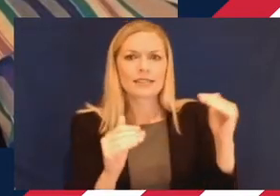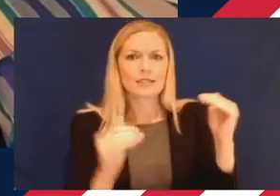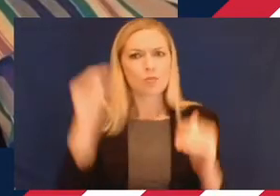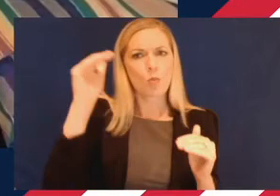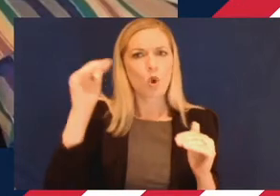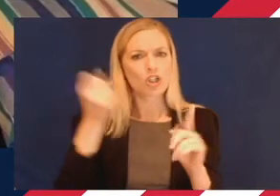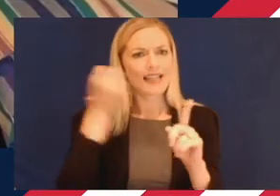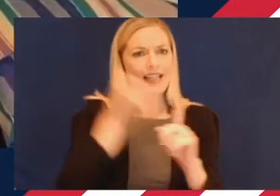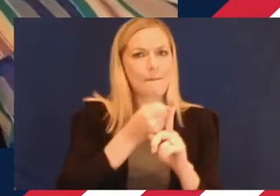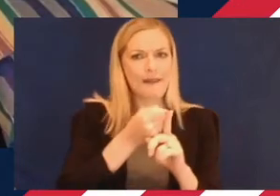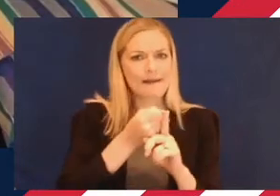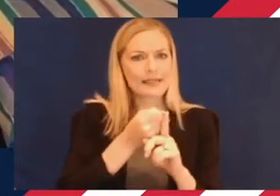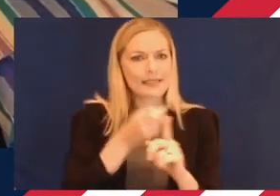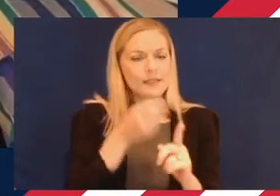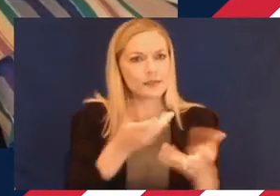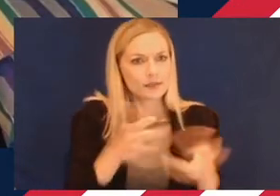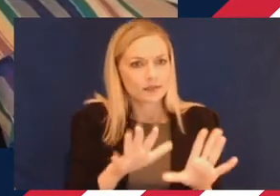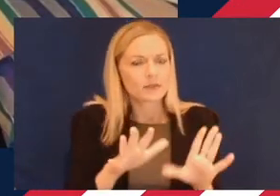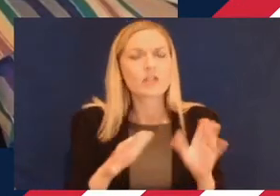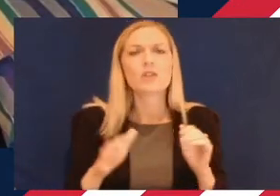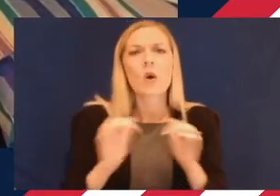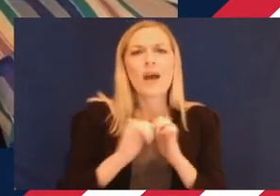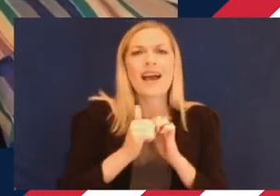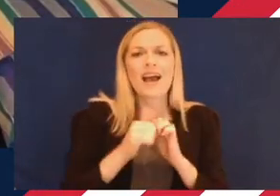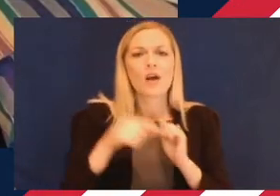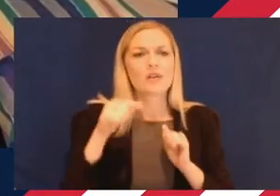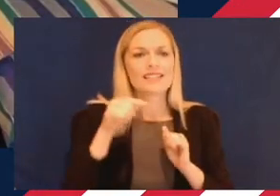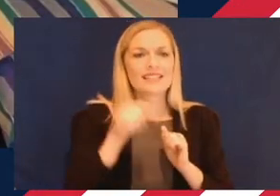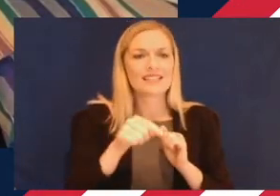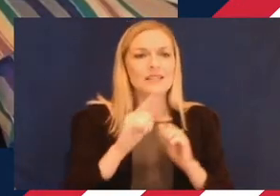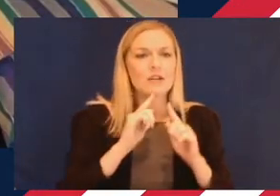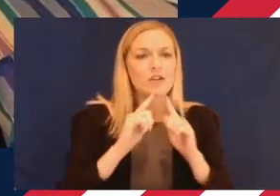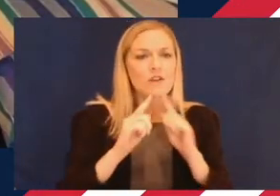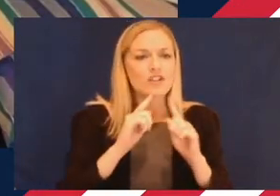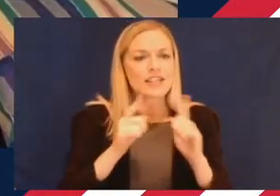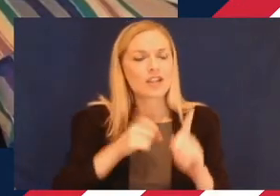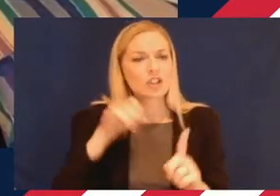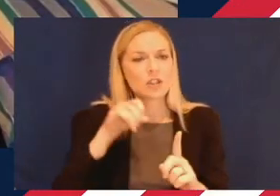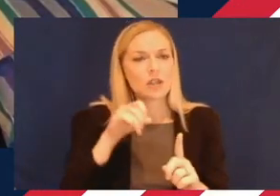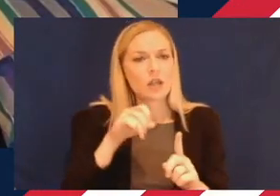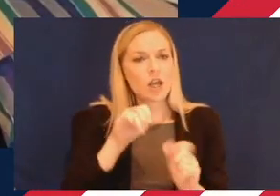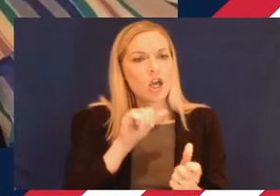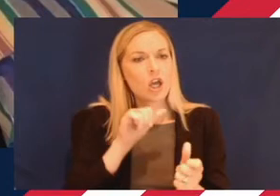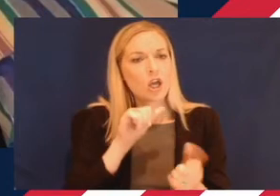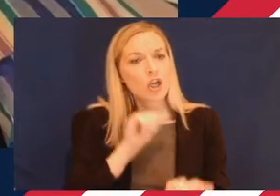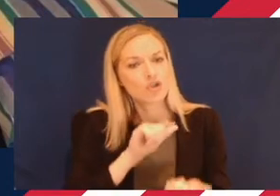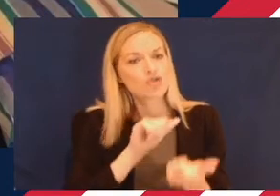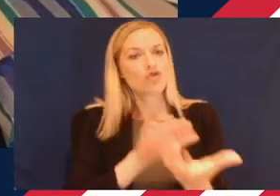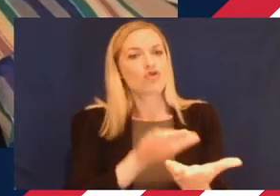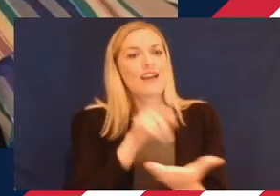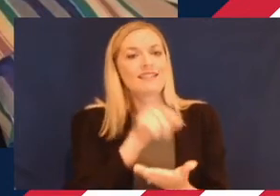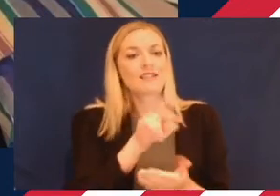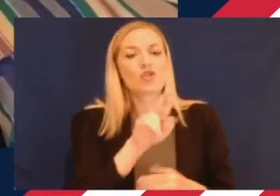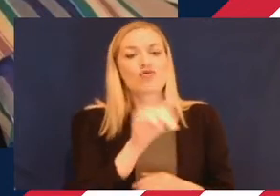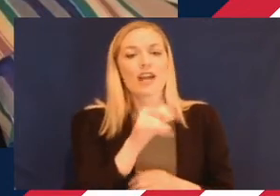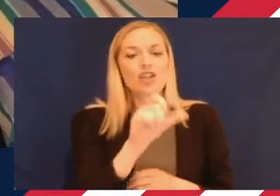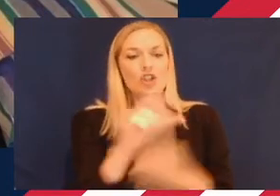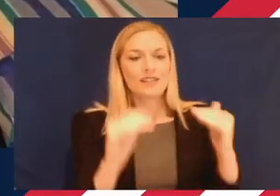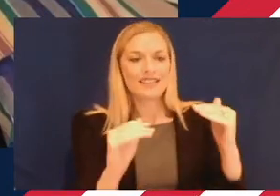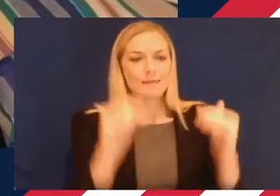address the racial and ethnic disparities? And what do you think we need to do to address